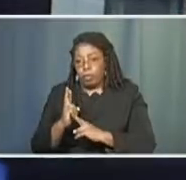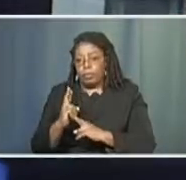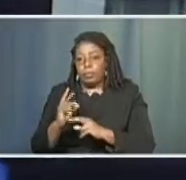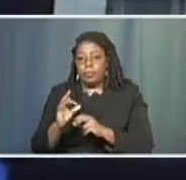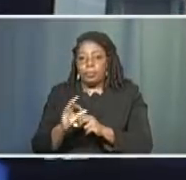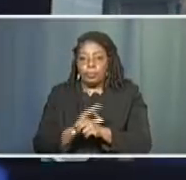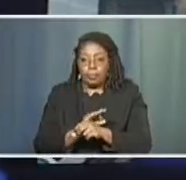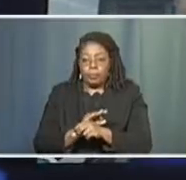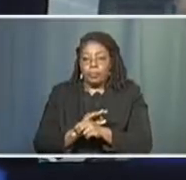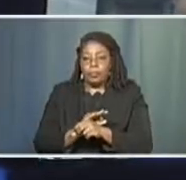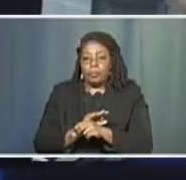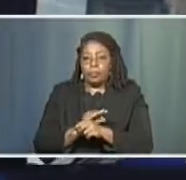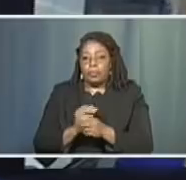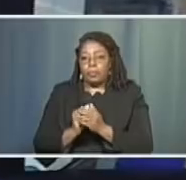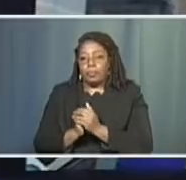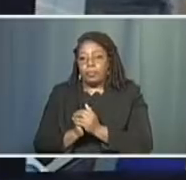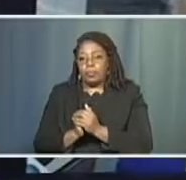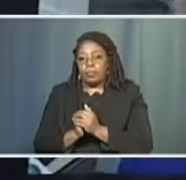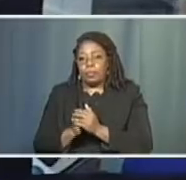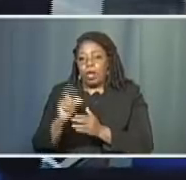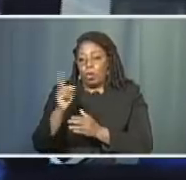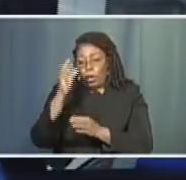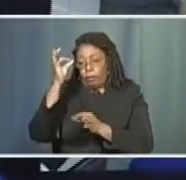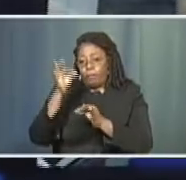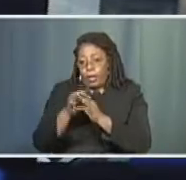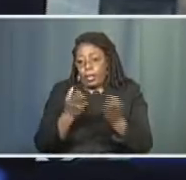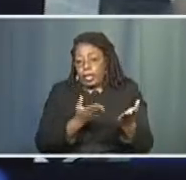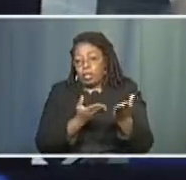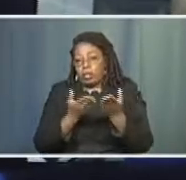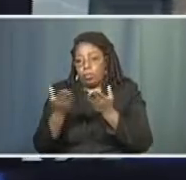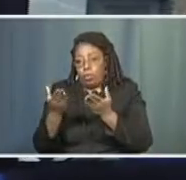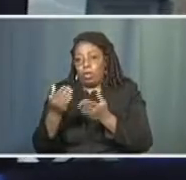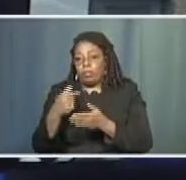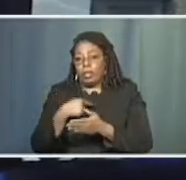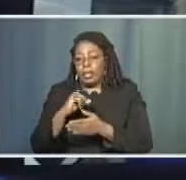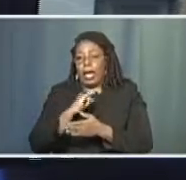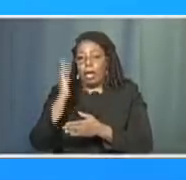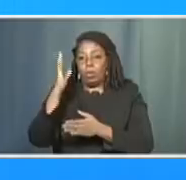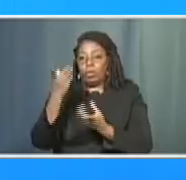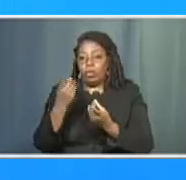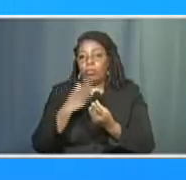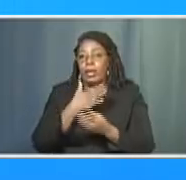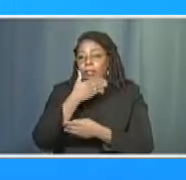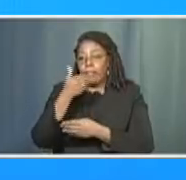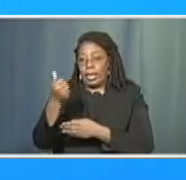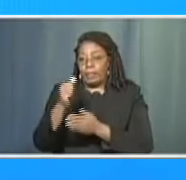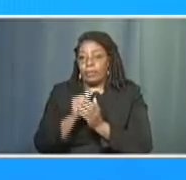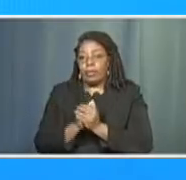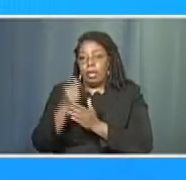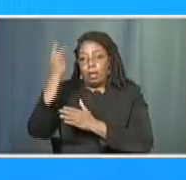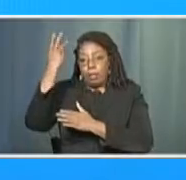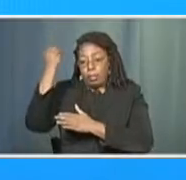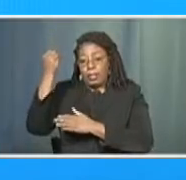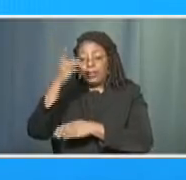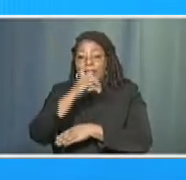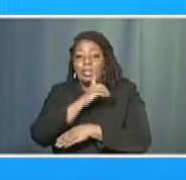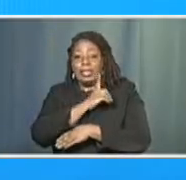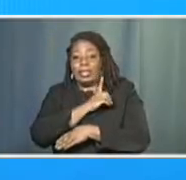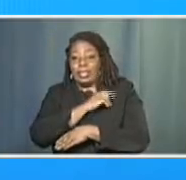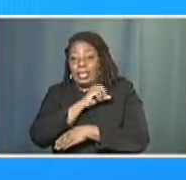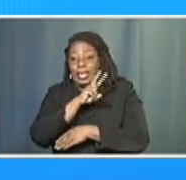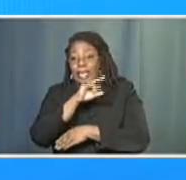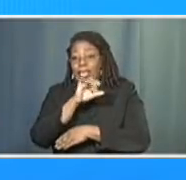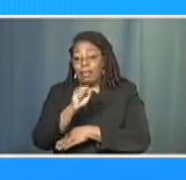of where fate has brought me, and I'll do my best. Well, Prime Minister Davis enjoying